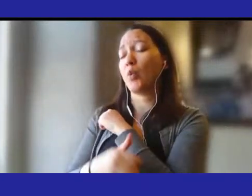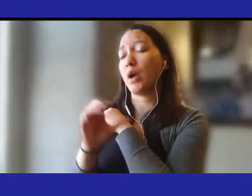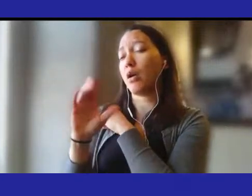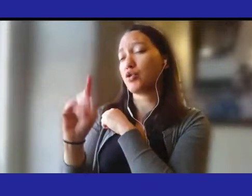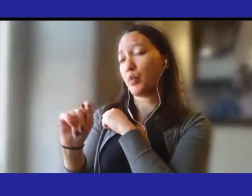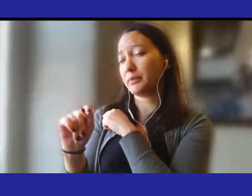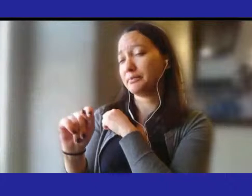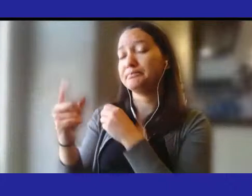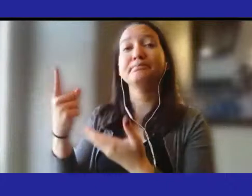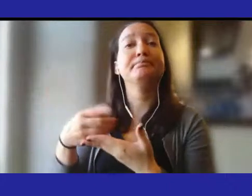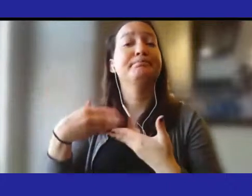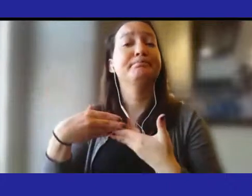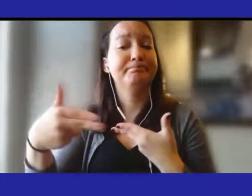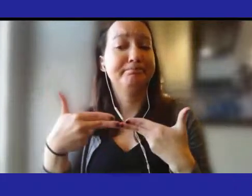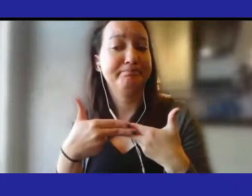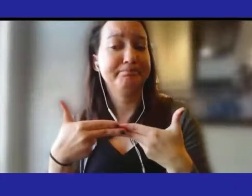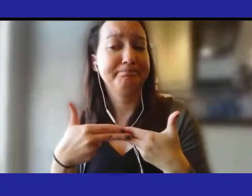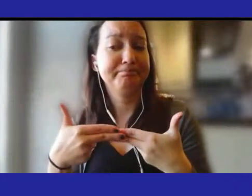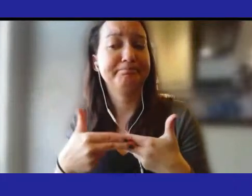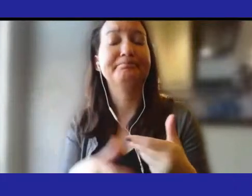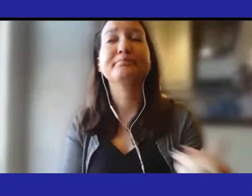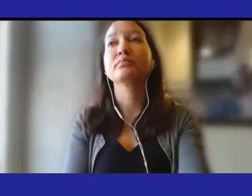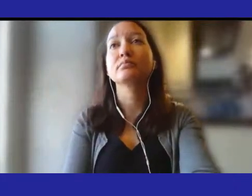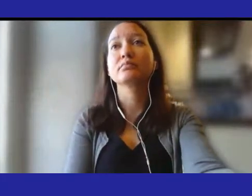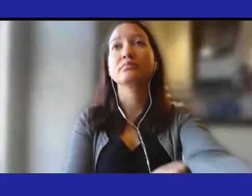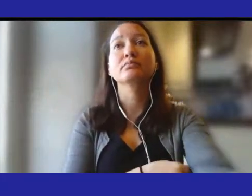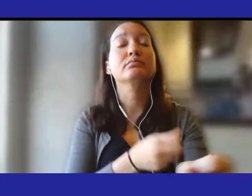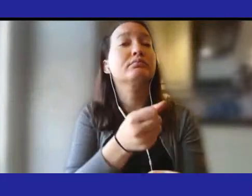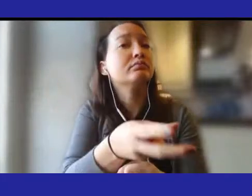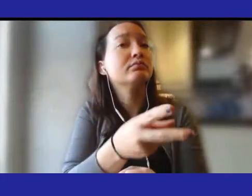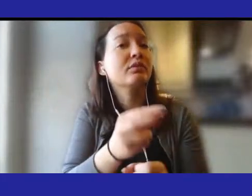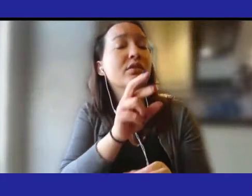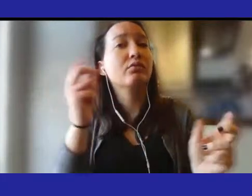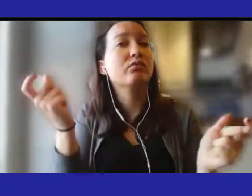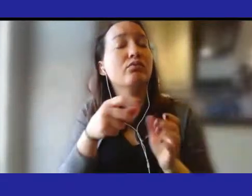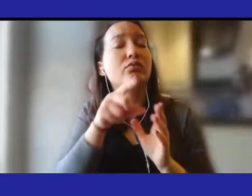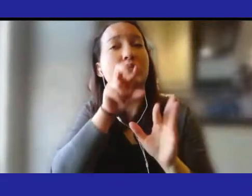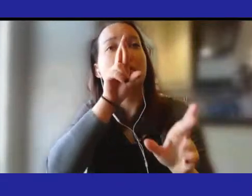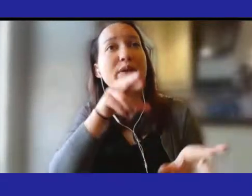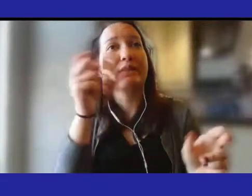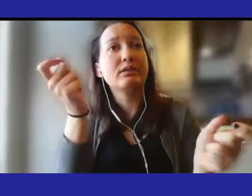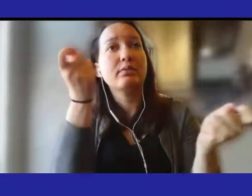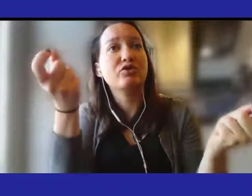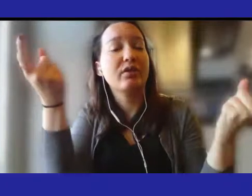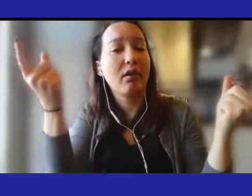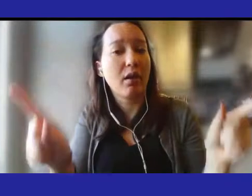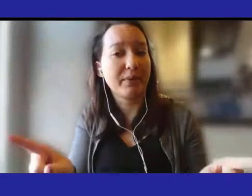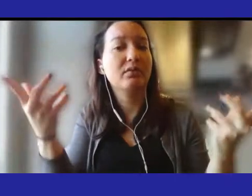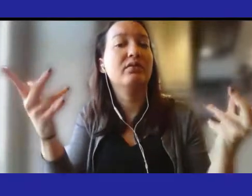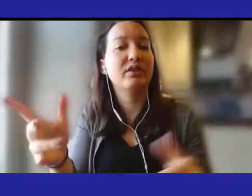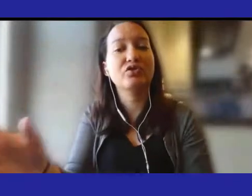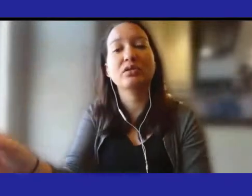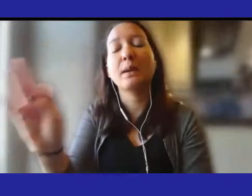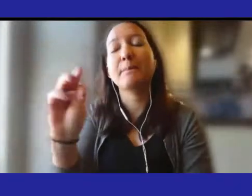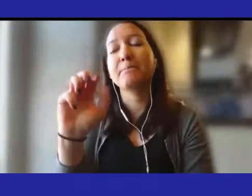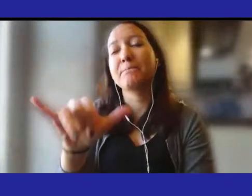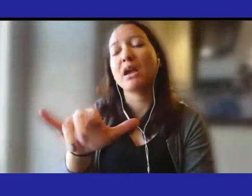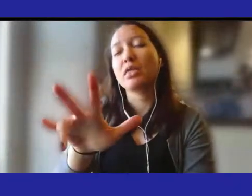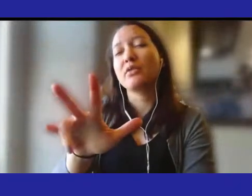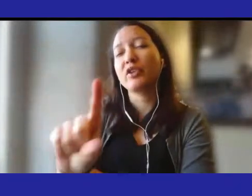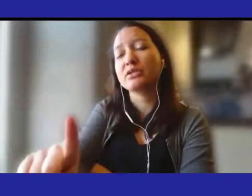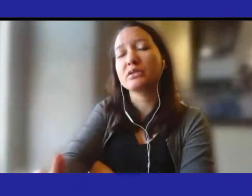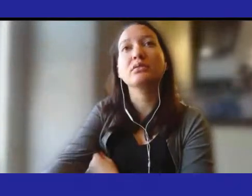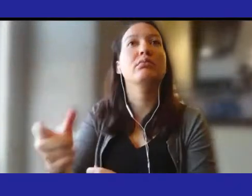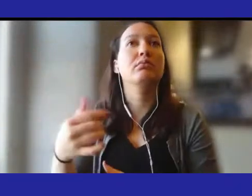slide, please. Our biannual report celebration was held and on May 31st, where we celebrated the last